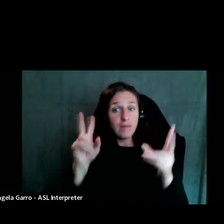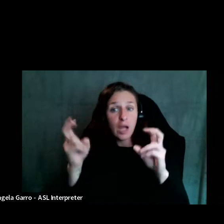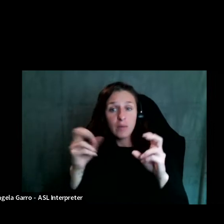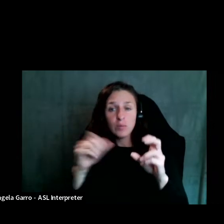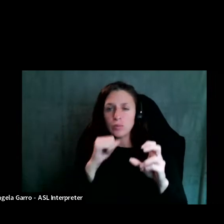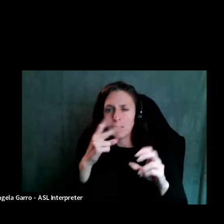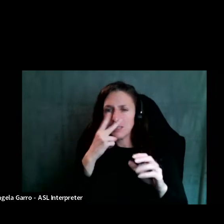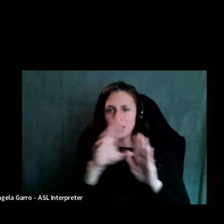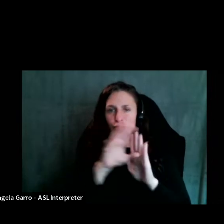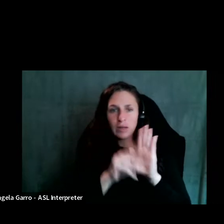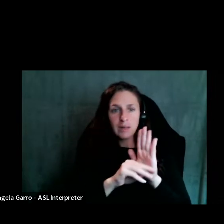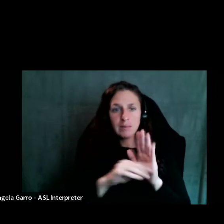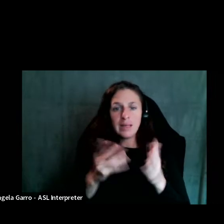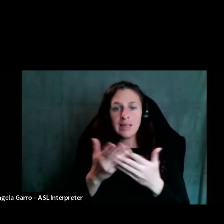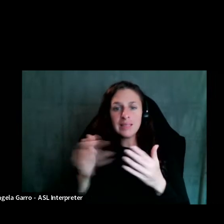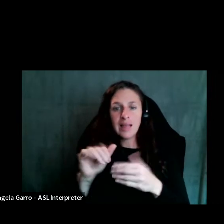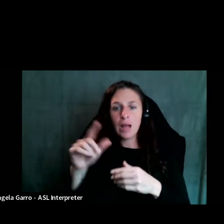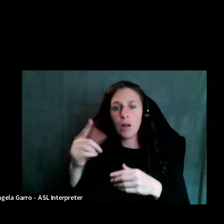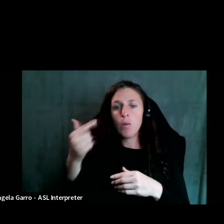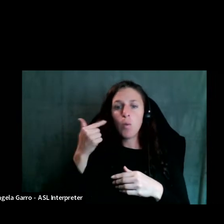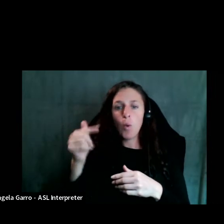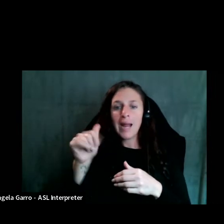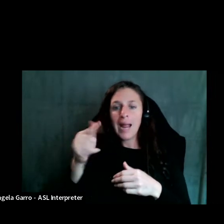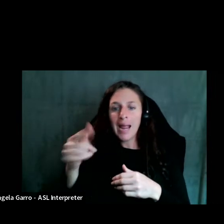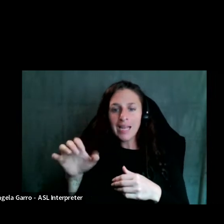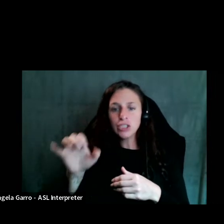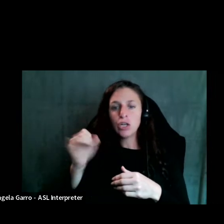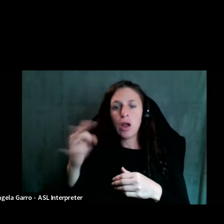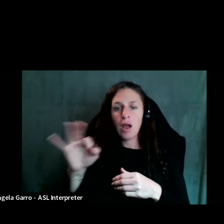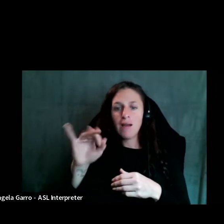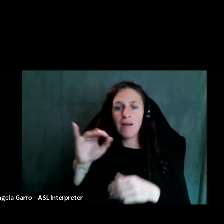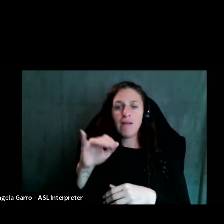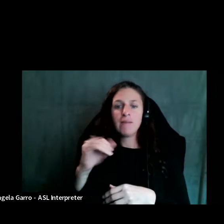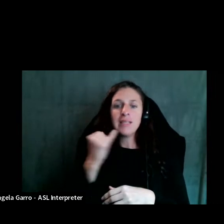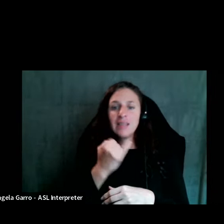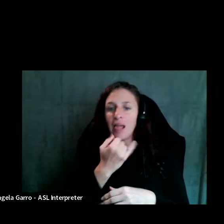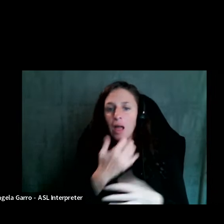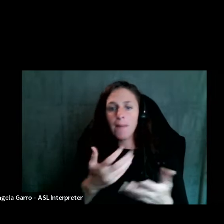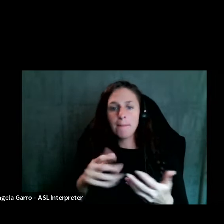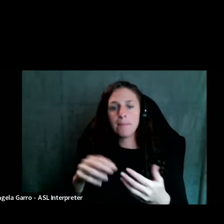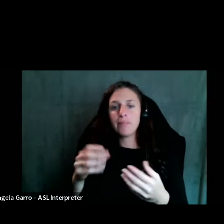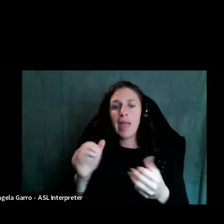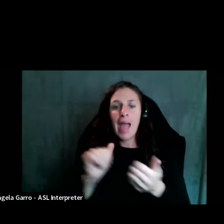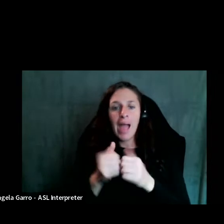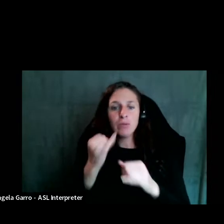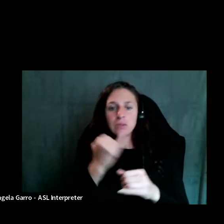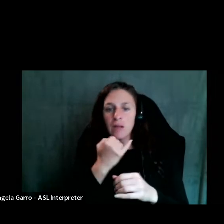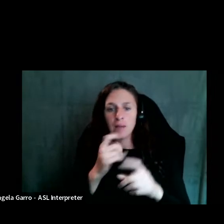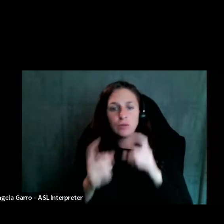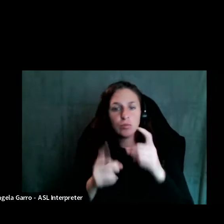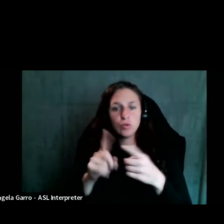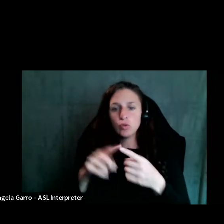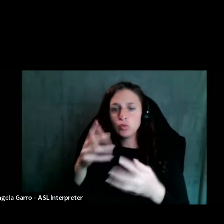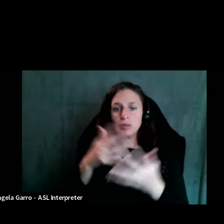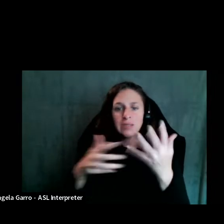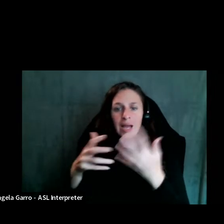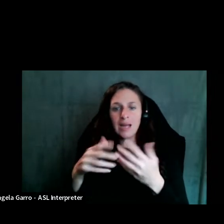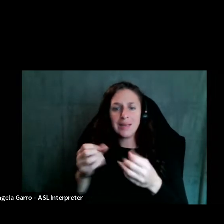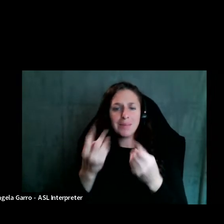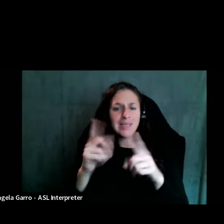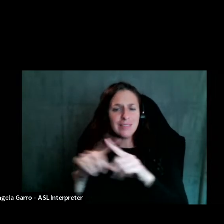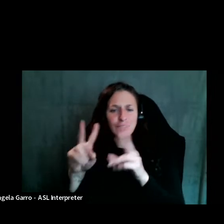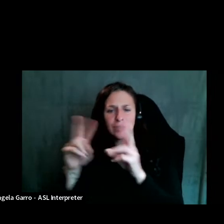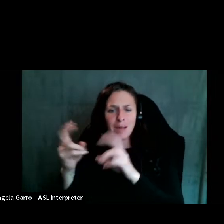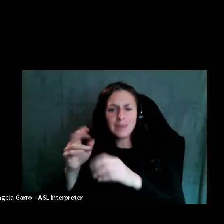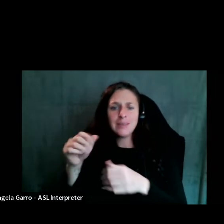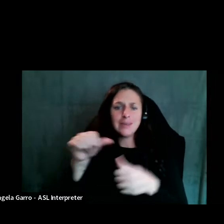like the golden age of Islam, how Islam has contributed to society in many different topics, science, math. And in regards to the